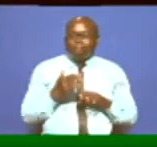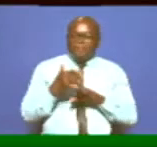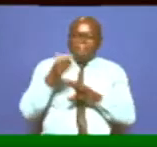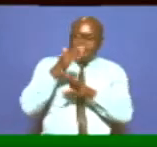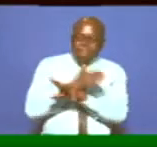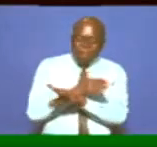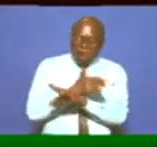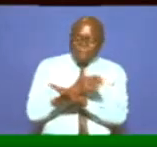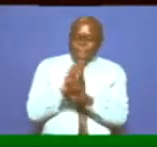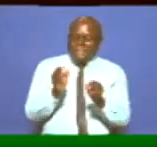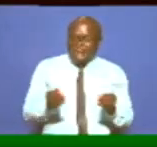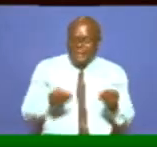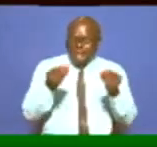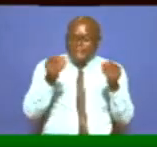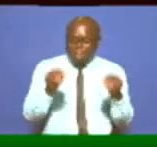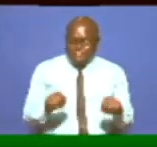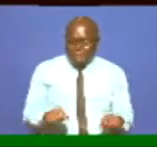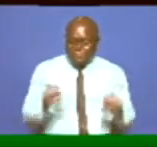But before I give the chair,